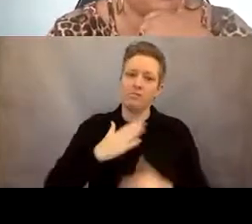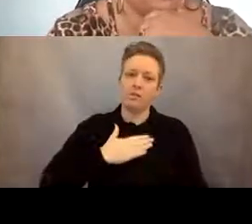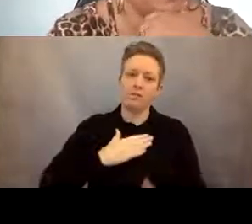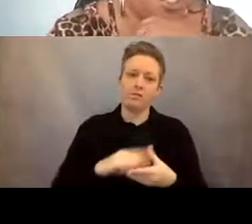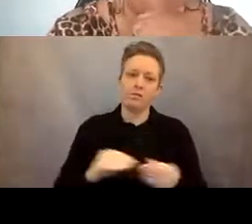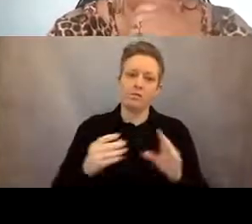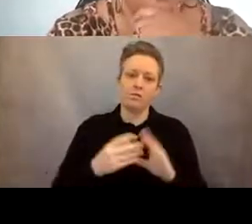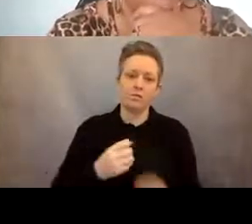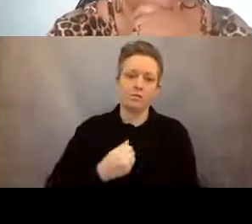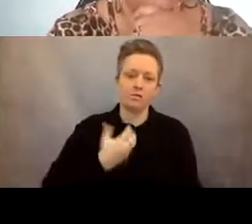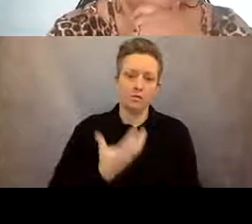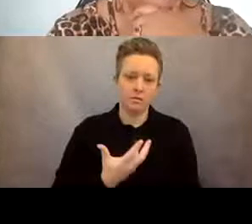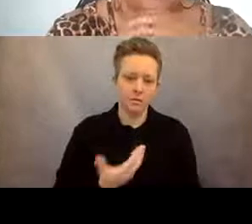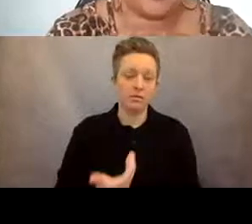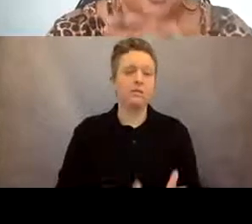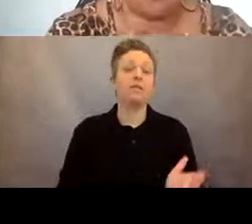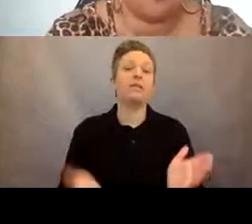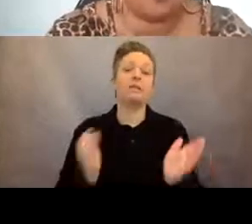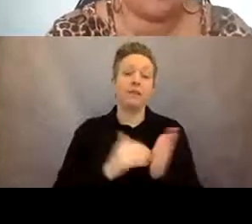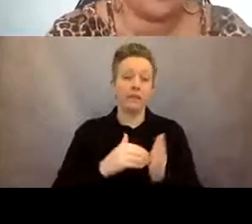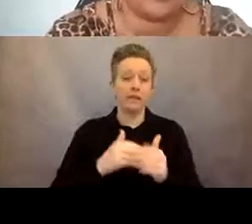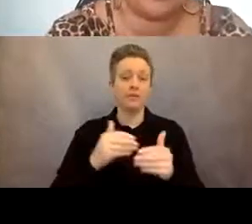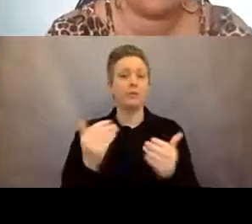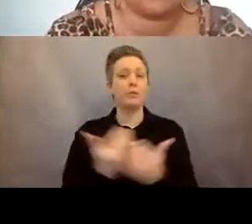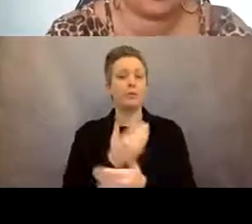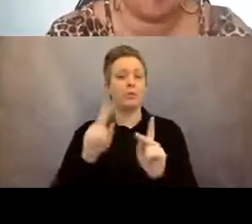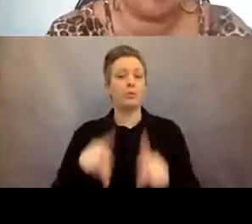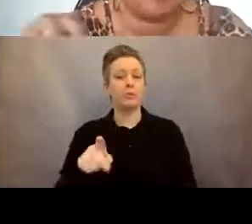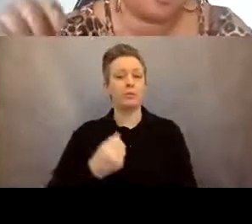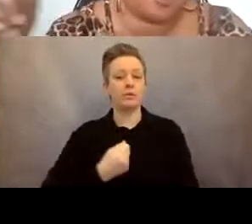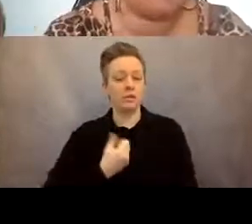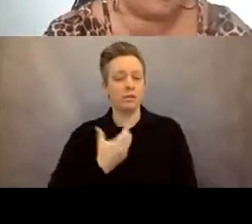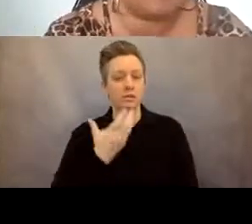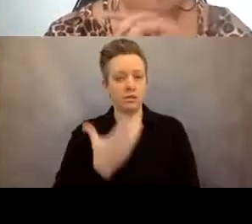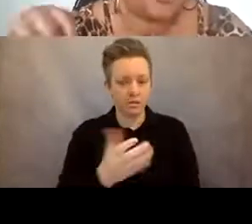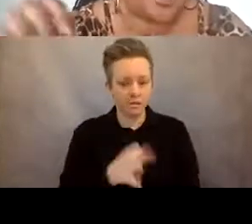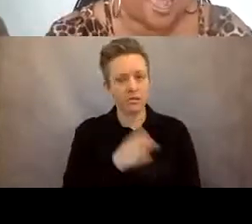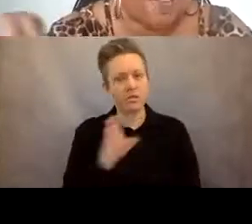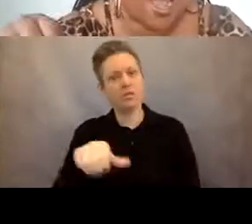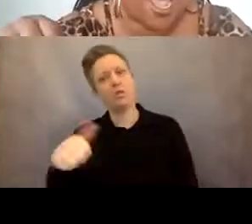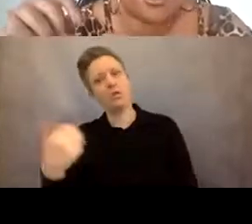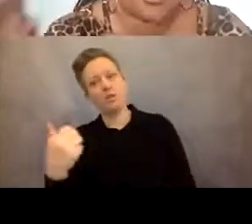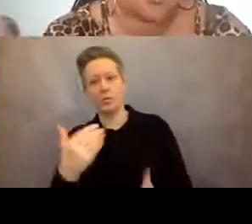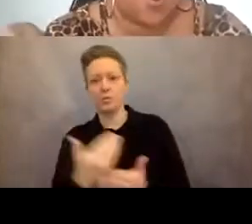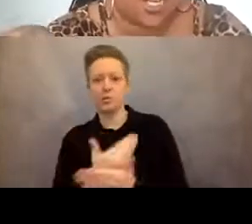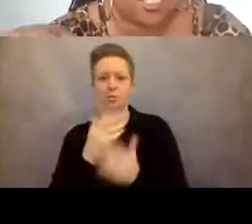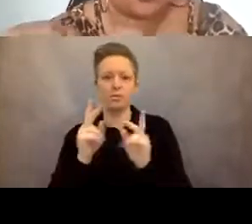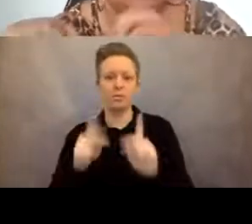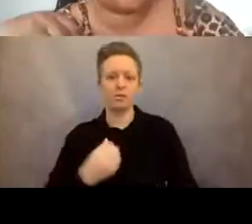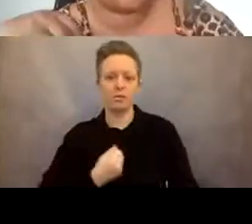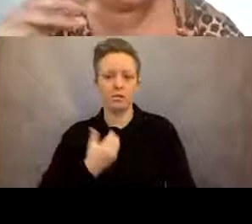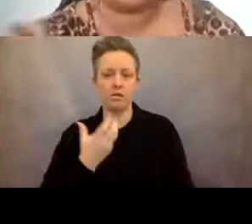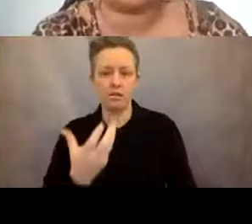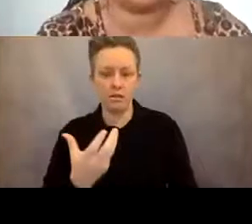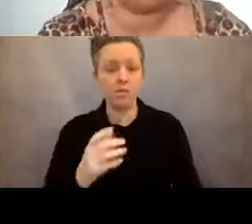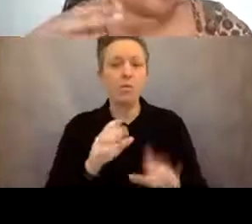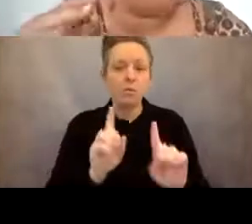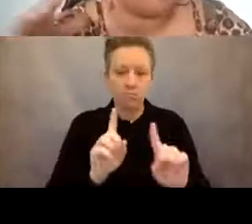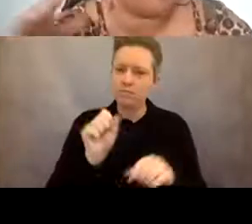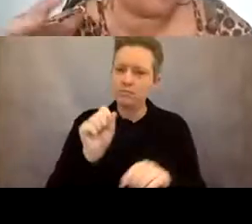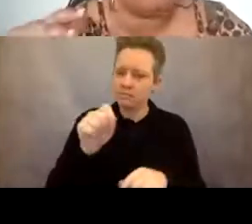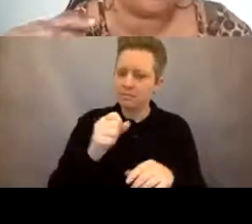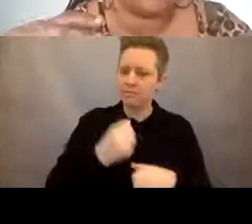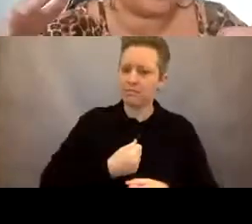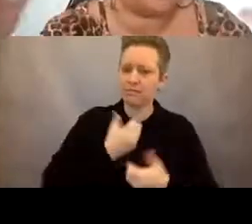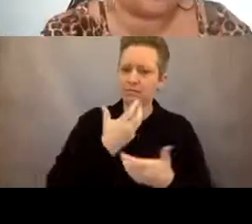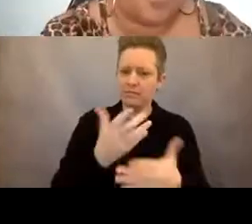be re-traumatizing. And not only retelling your story, but then having people pick at it, right? And ask questions and sometimes